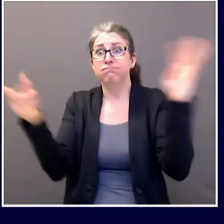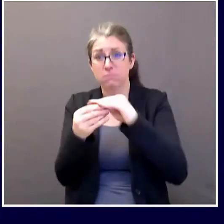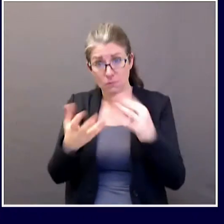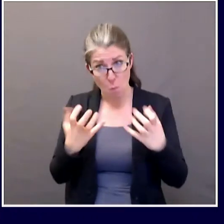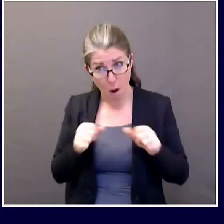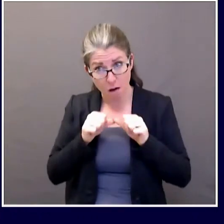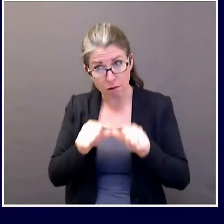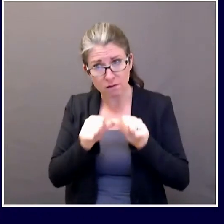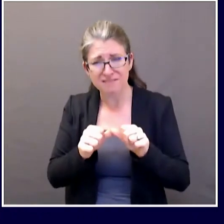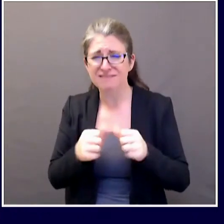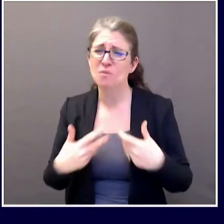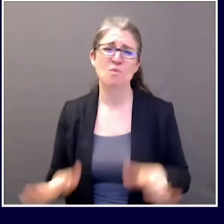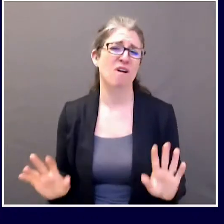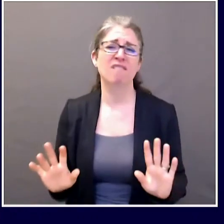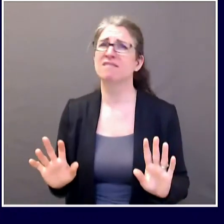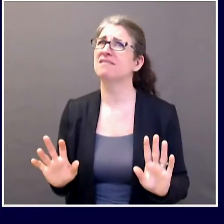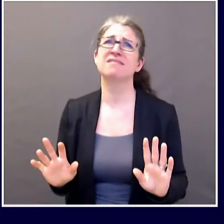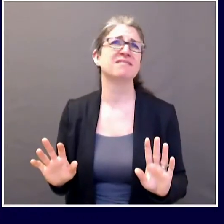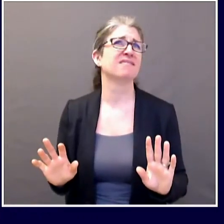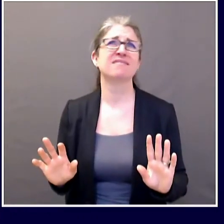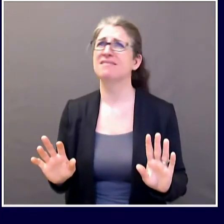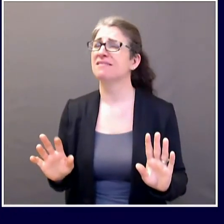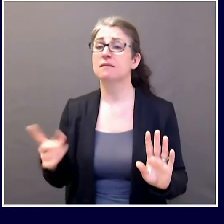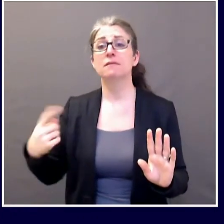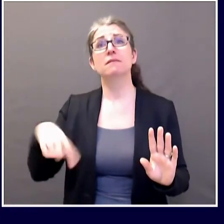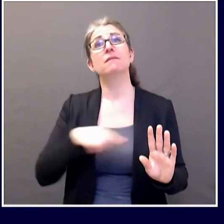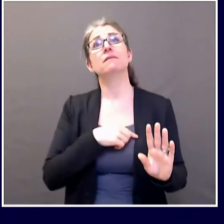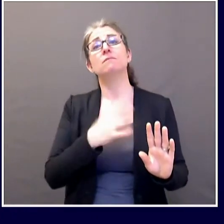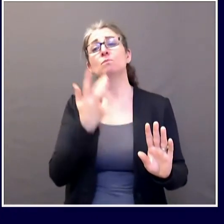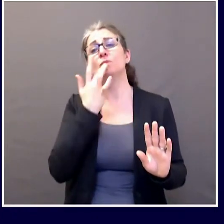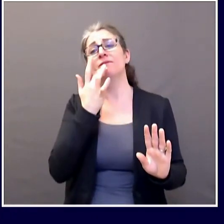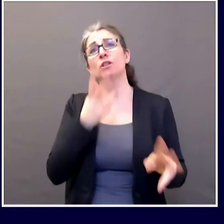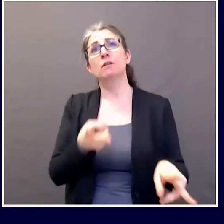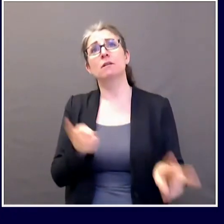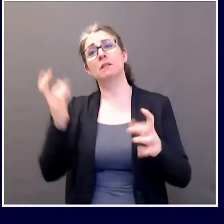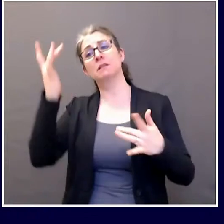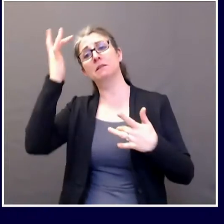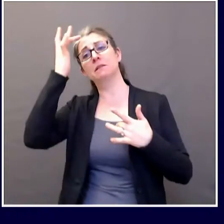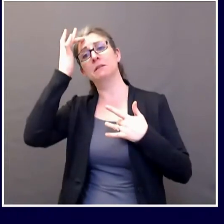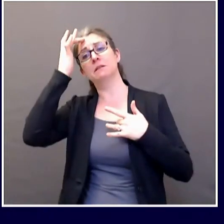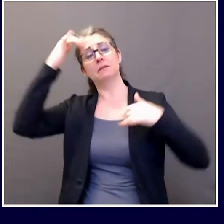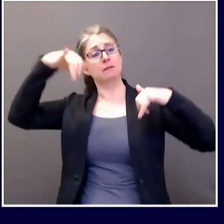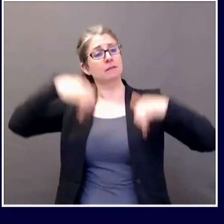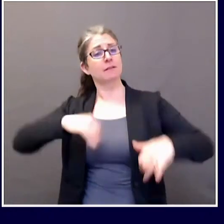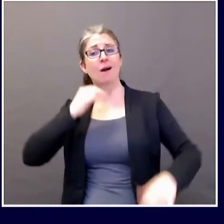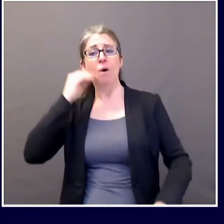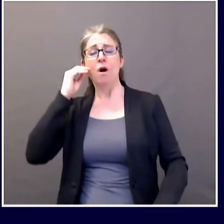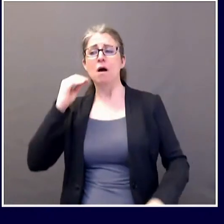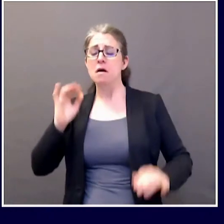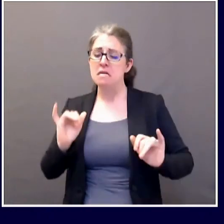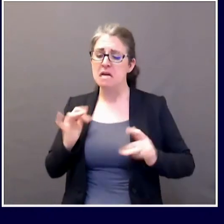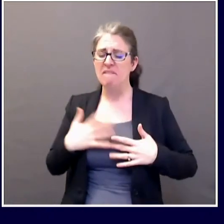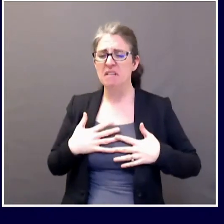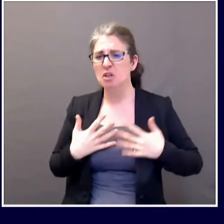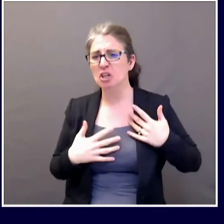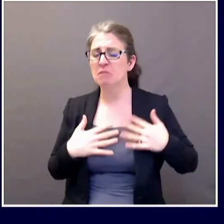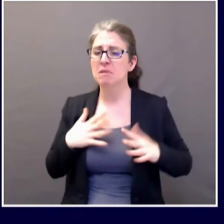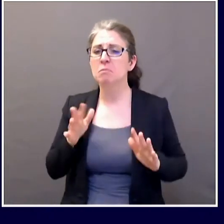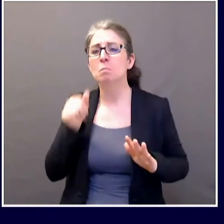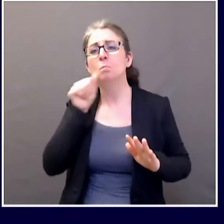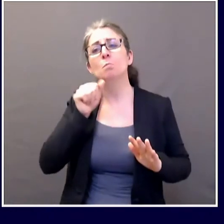hospital, out of the ICU, and off of the ventilator. And that's why when your number in line comes